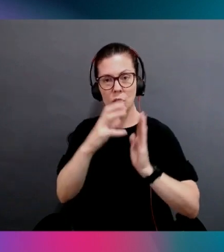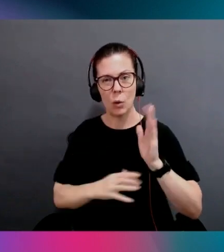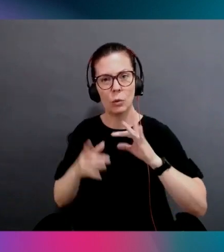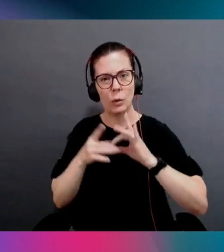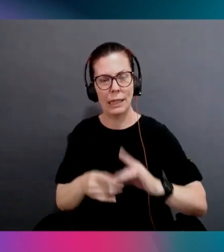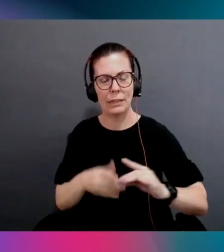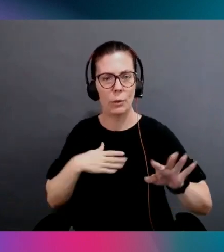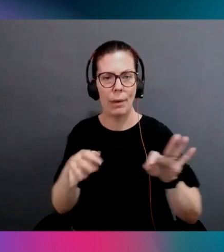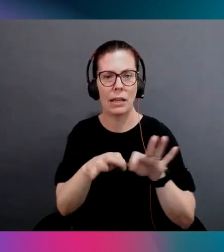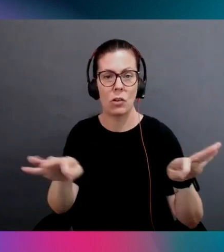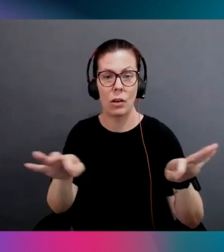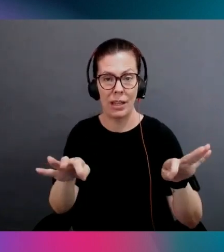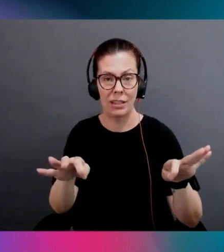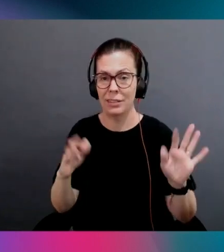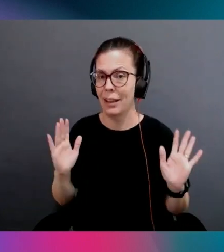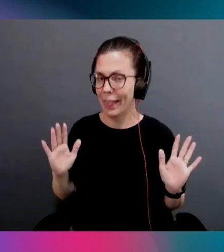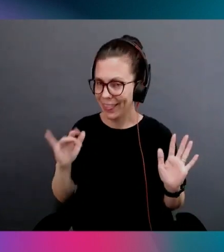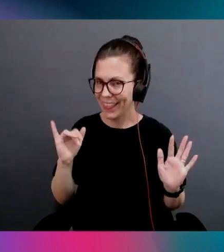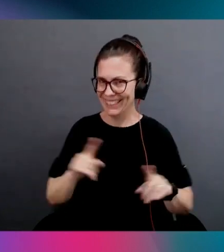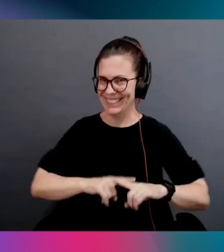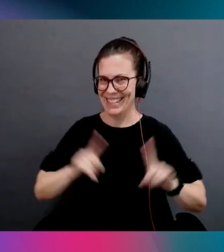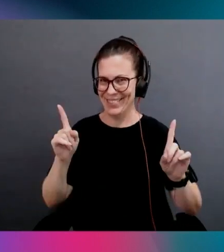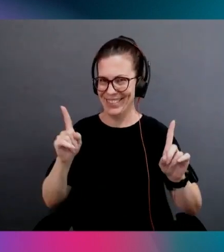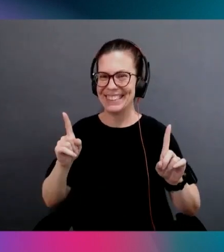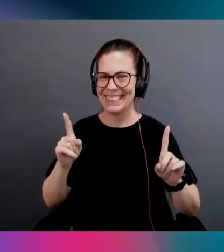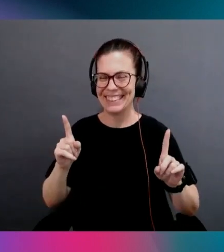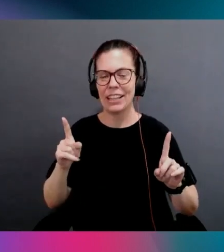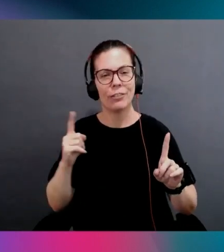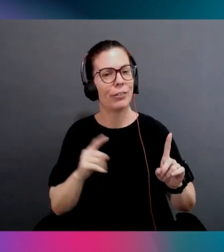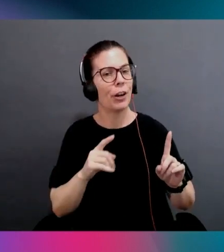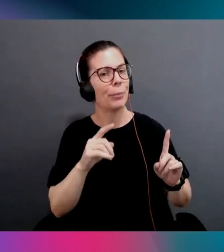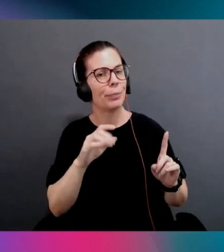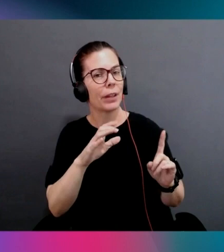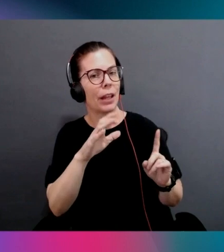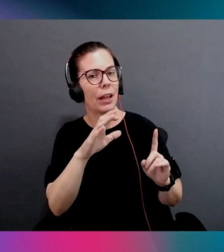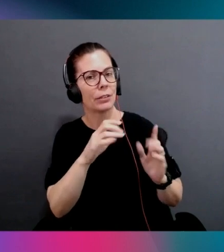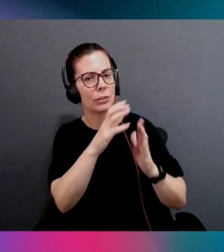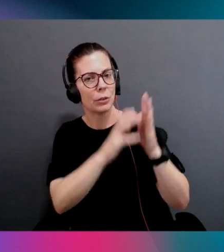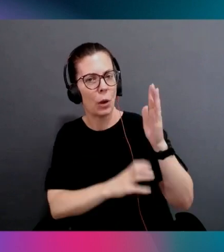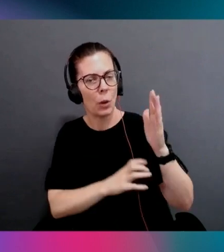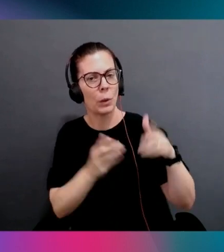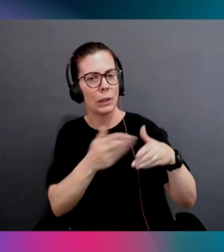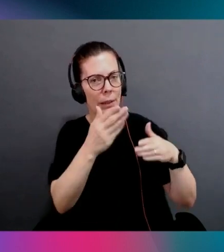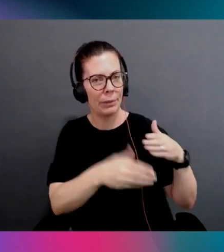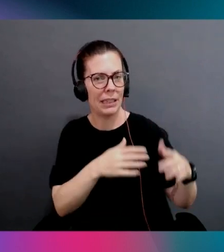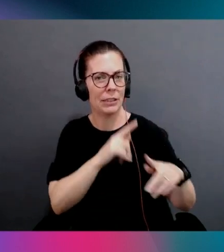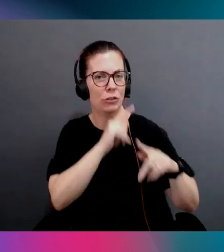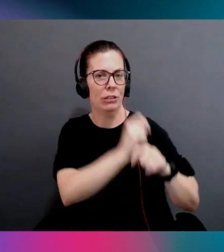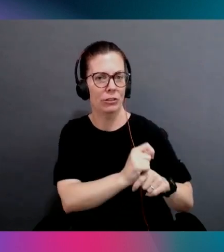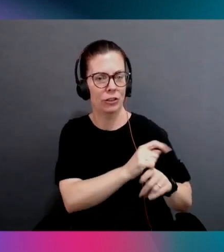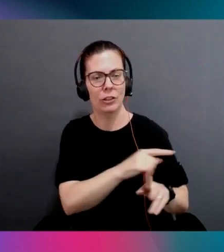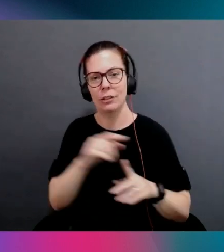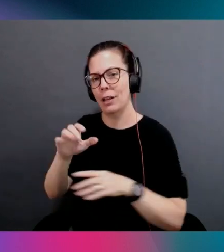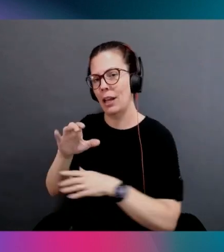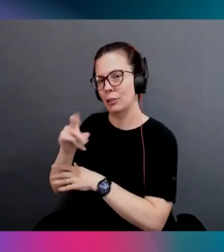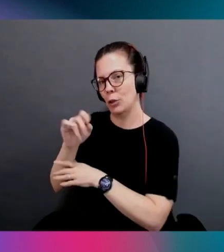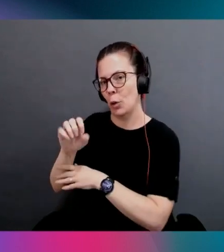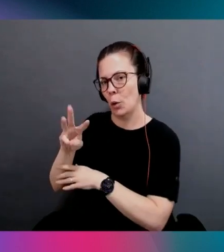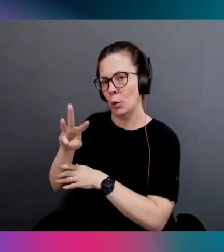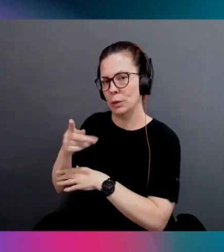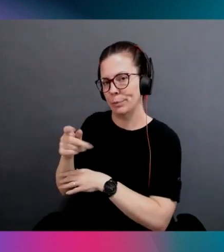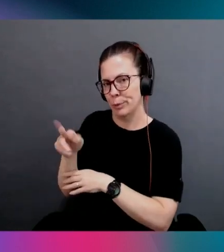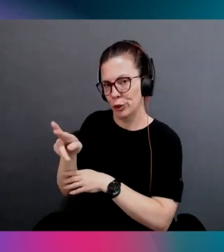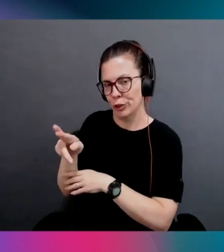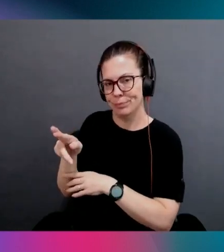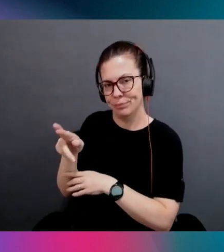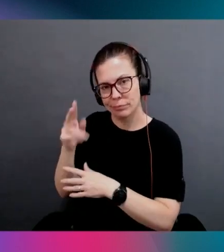that's the difference between that code generation and traditional code complete. Oh, super interesting. I play around